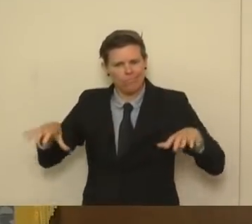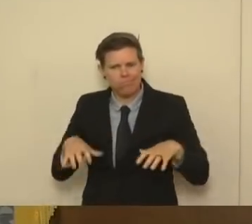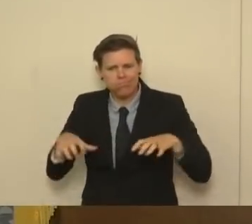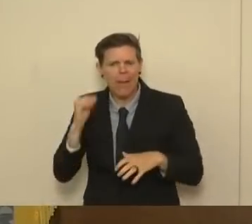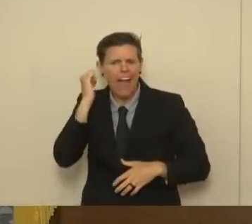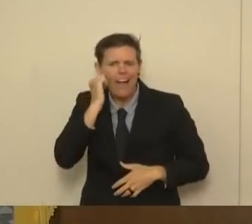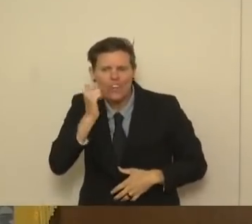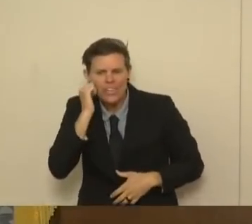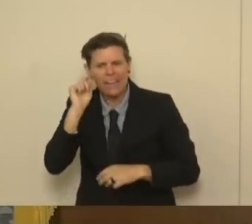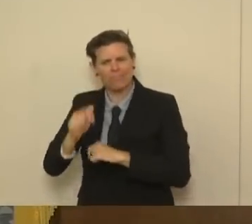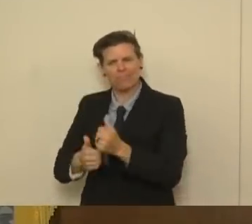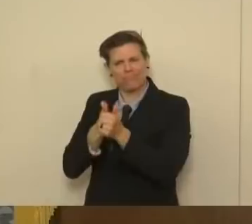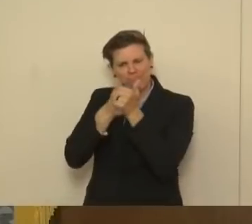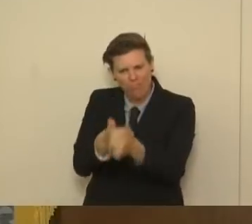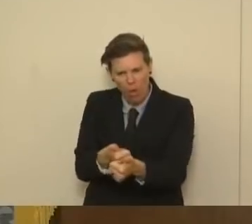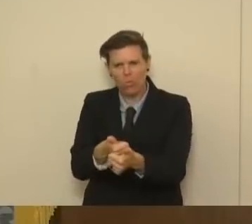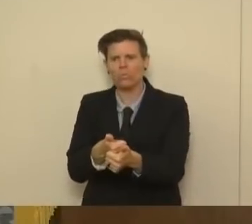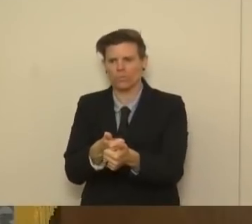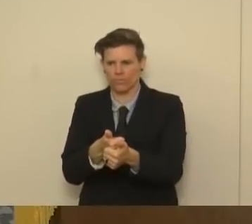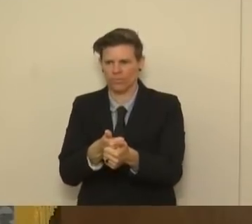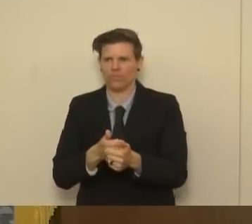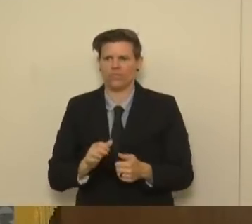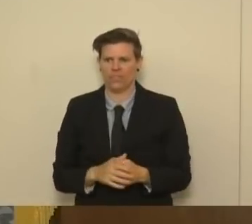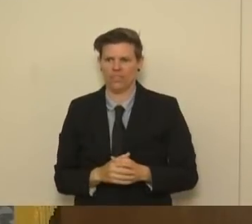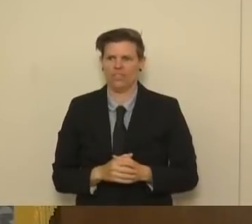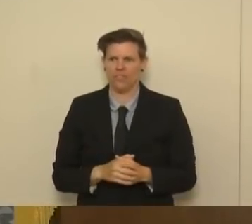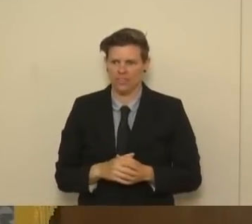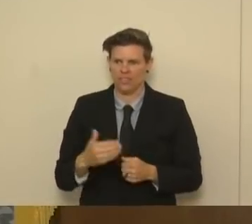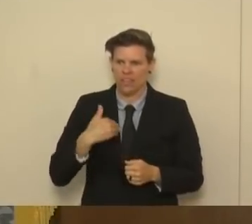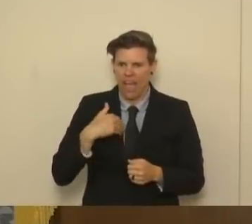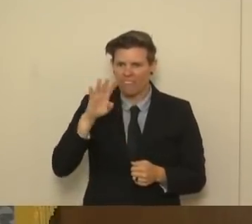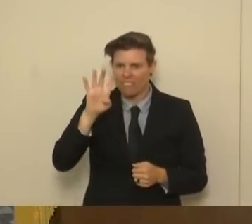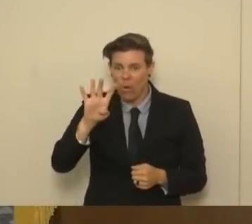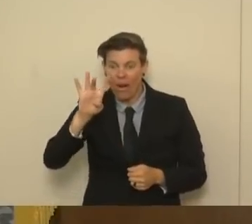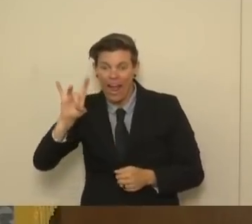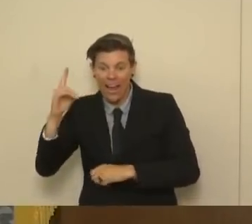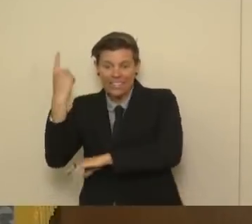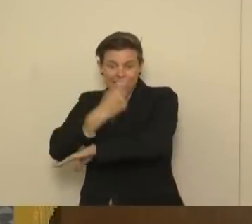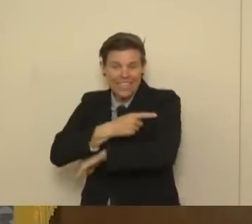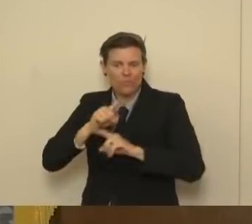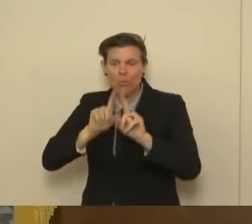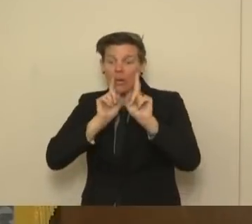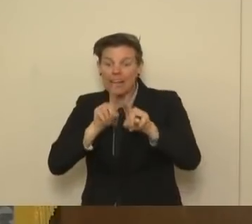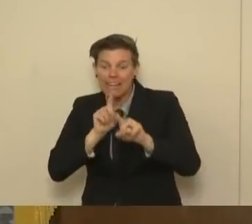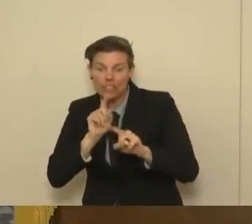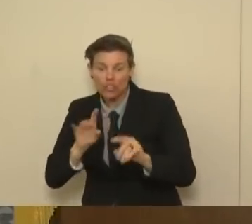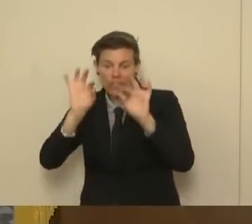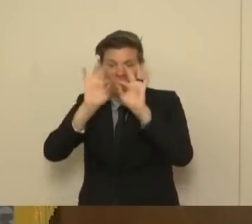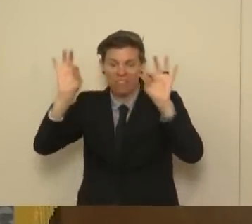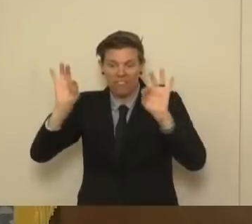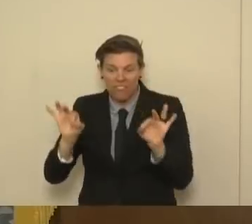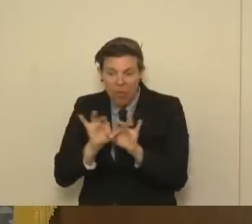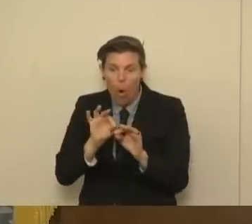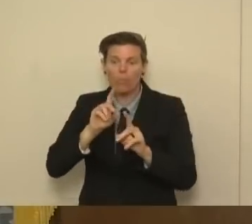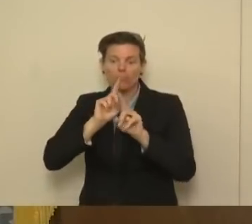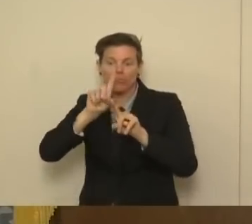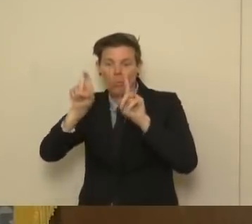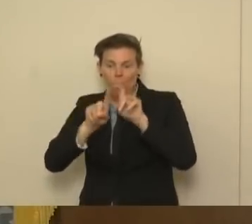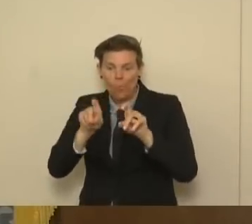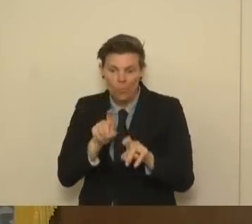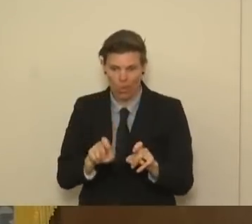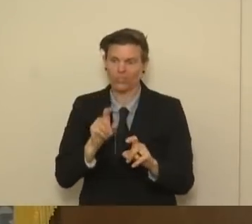left, let's get to 80% or higher return rates. It really is that simple. I got mine several months ago in the mail